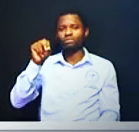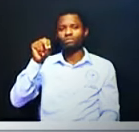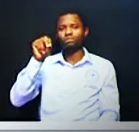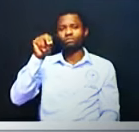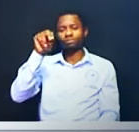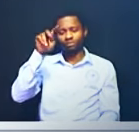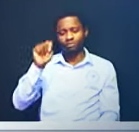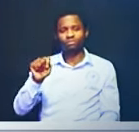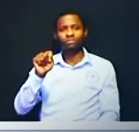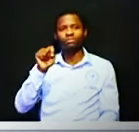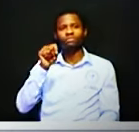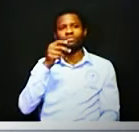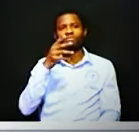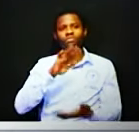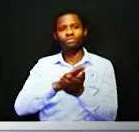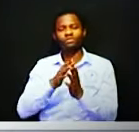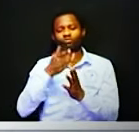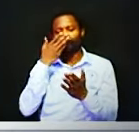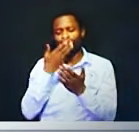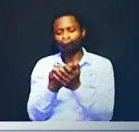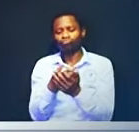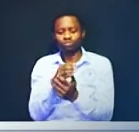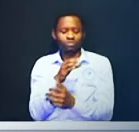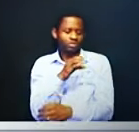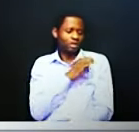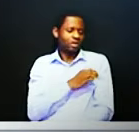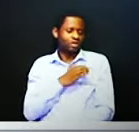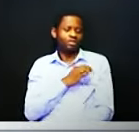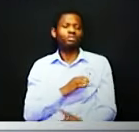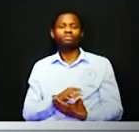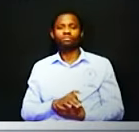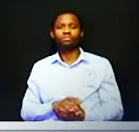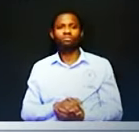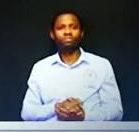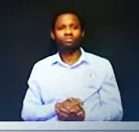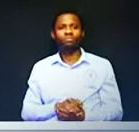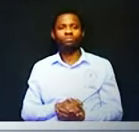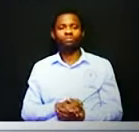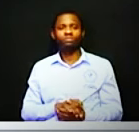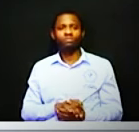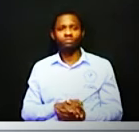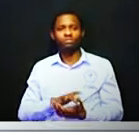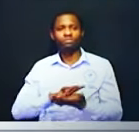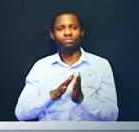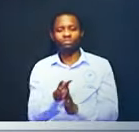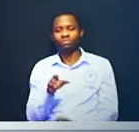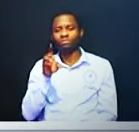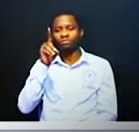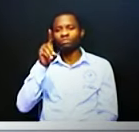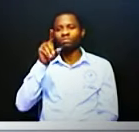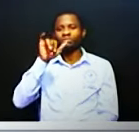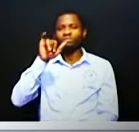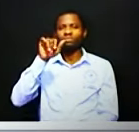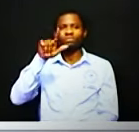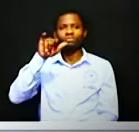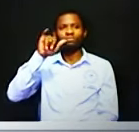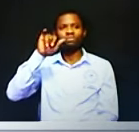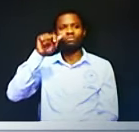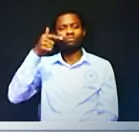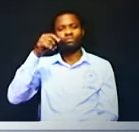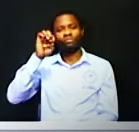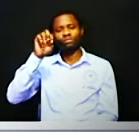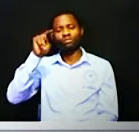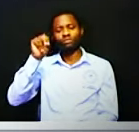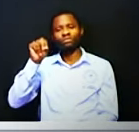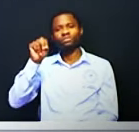obeye nsie na wa yo bia wo wa bra bo eye papa. Be diligent and noble in character. Bo modie anse obeye nsi e wo